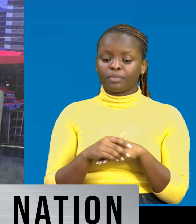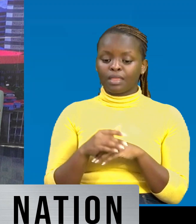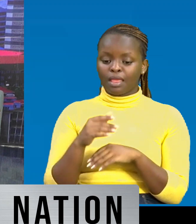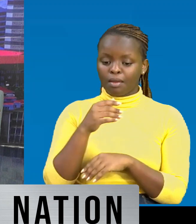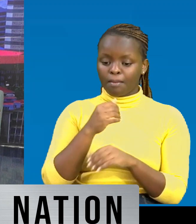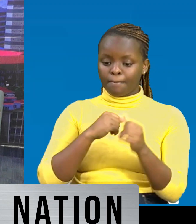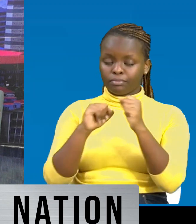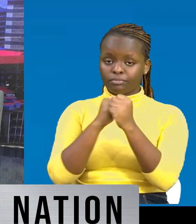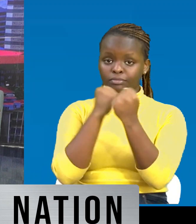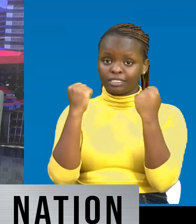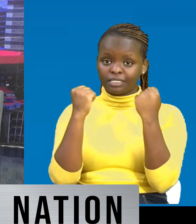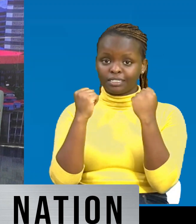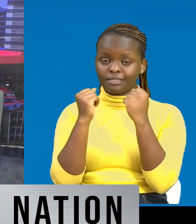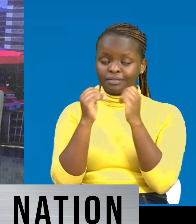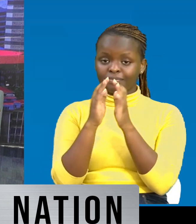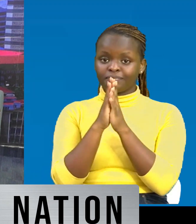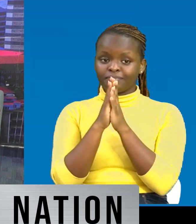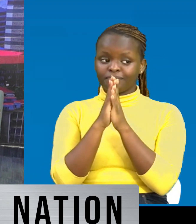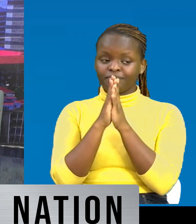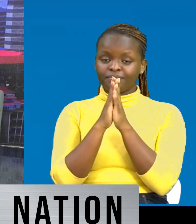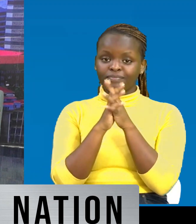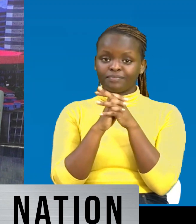president,